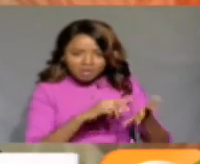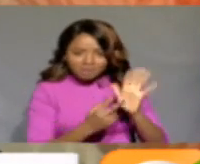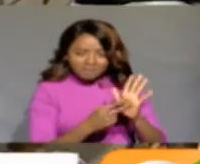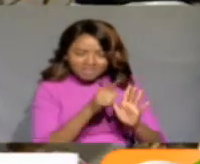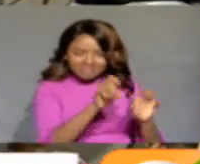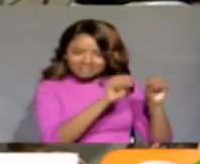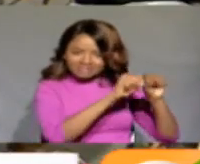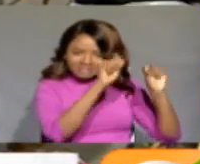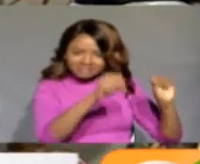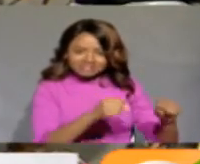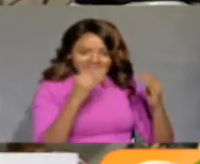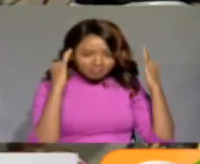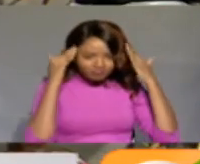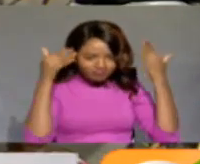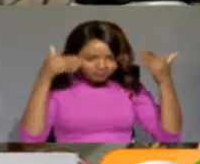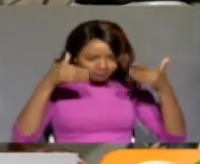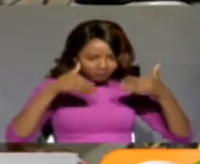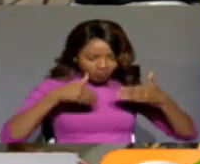Allow me to say this.